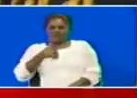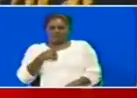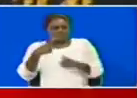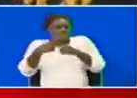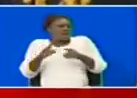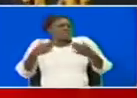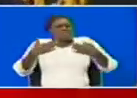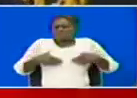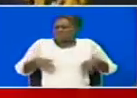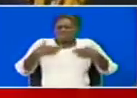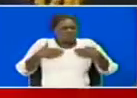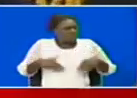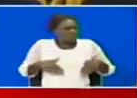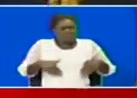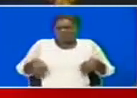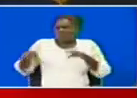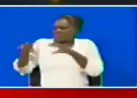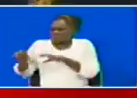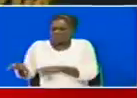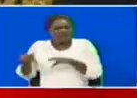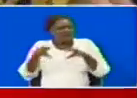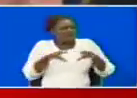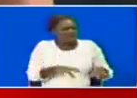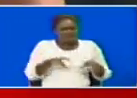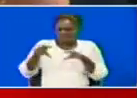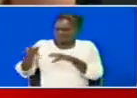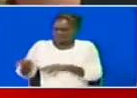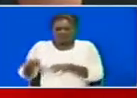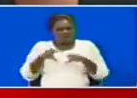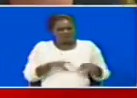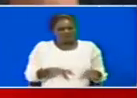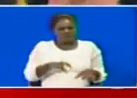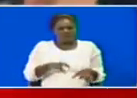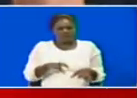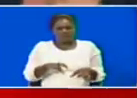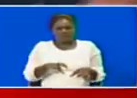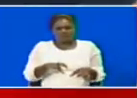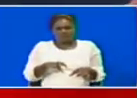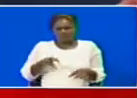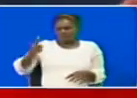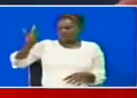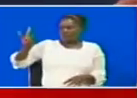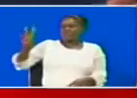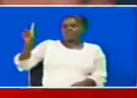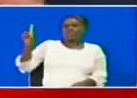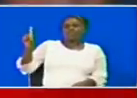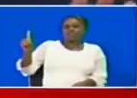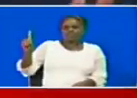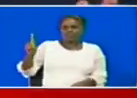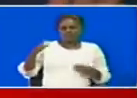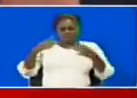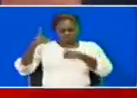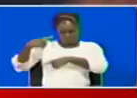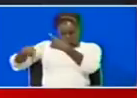people have borne the cost Washington flourished but the